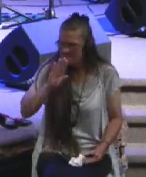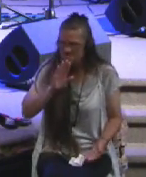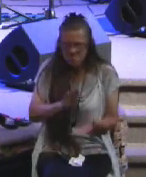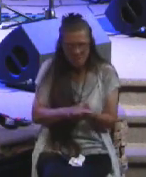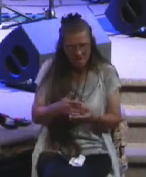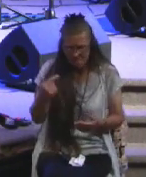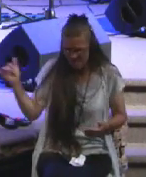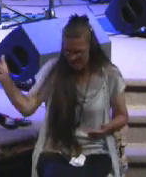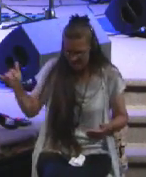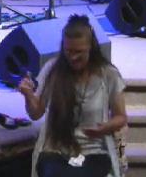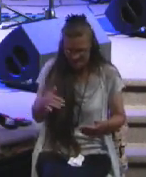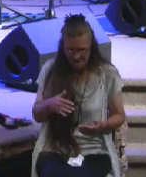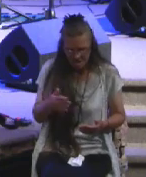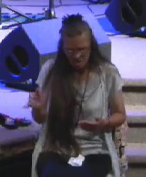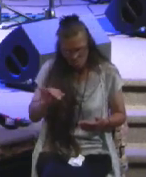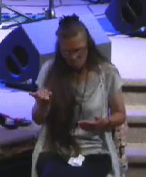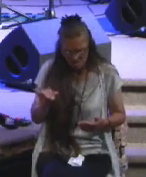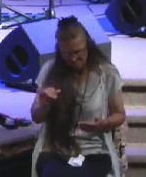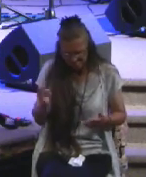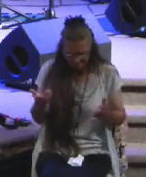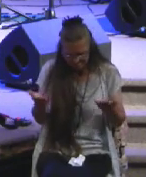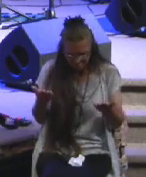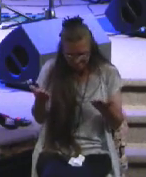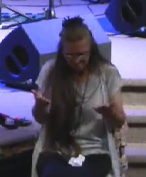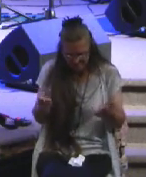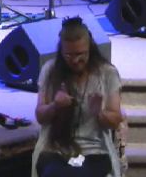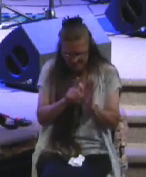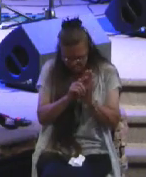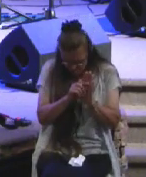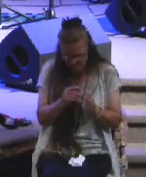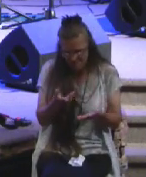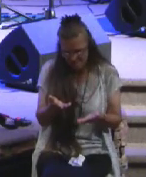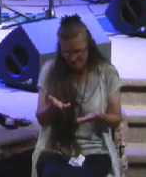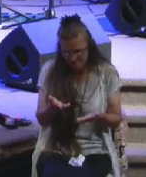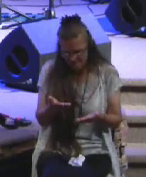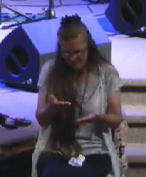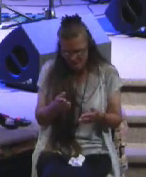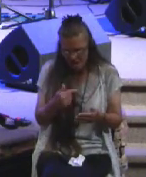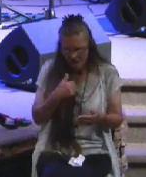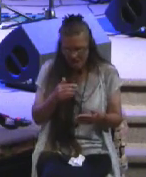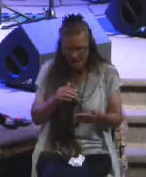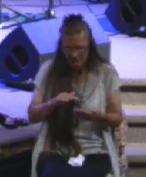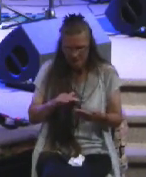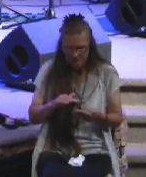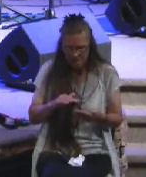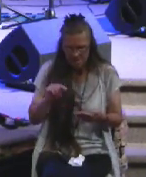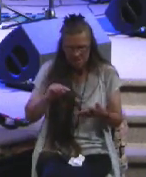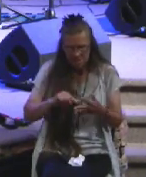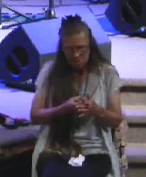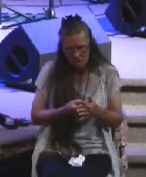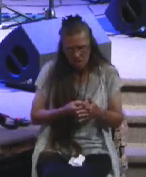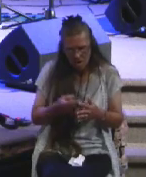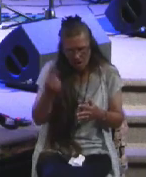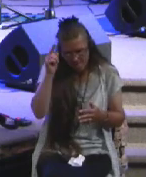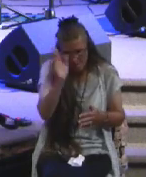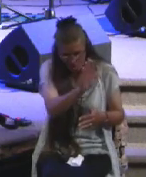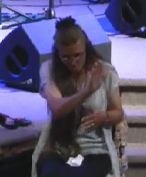I could, you know, we kind of had a moment there. But I began to hurt for her